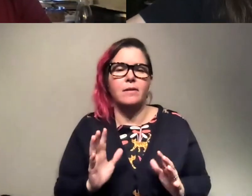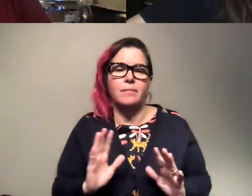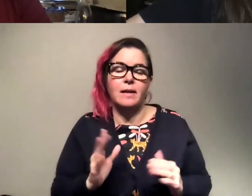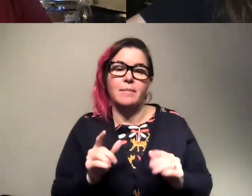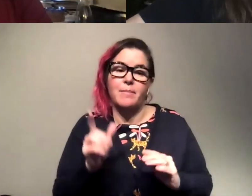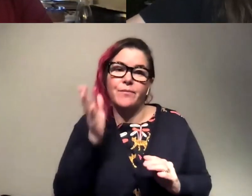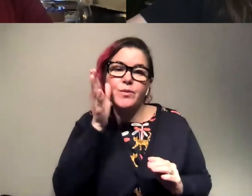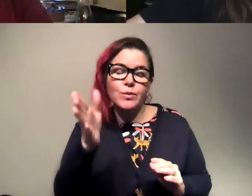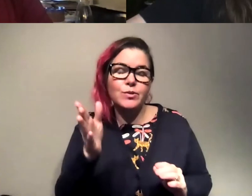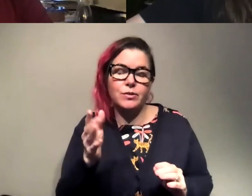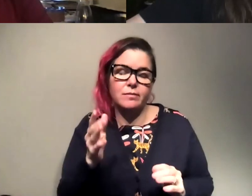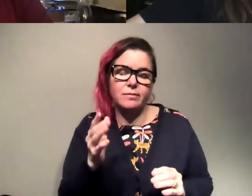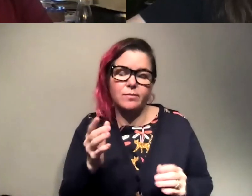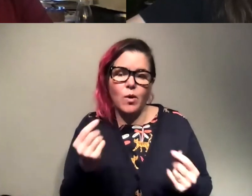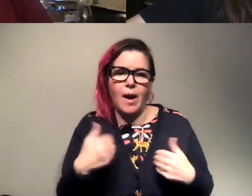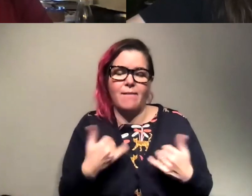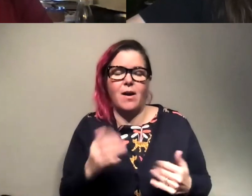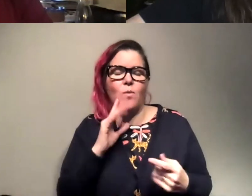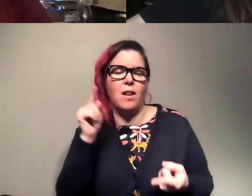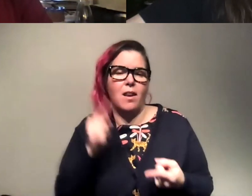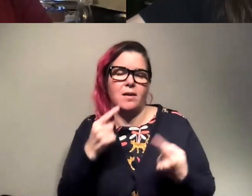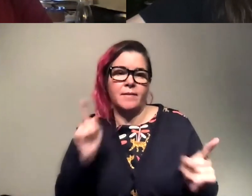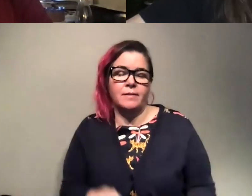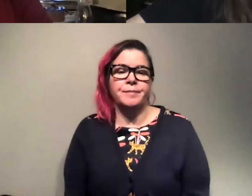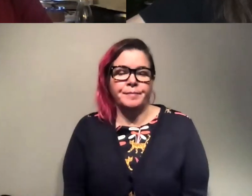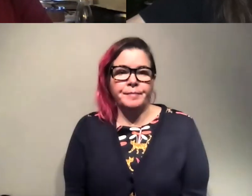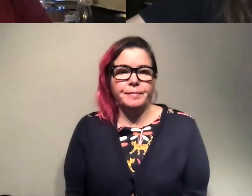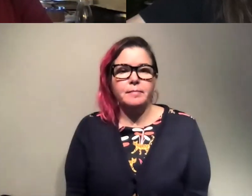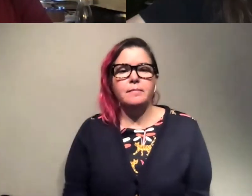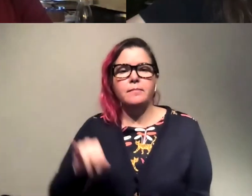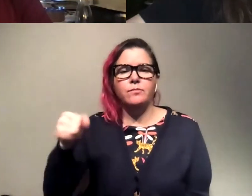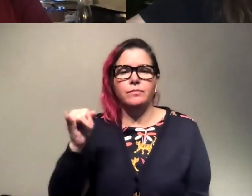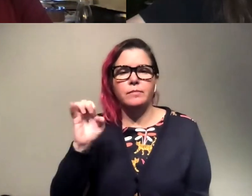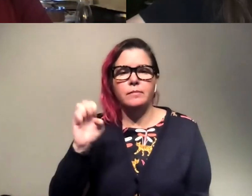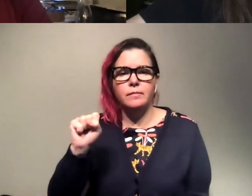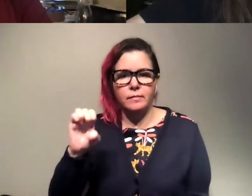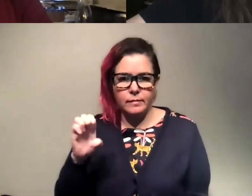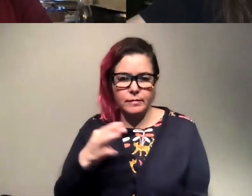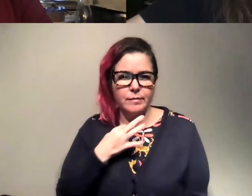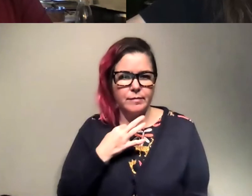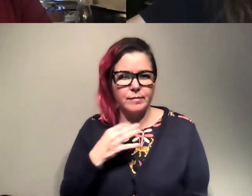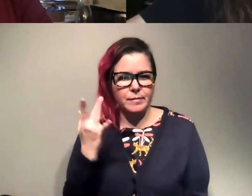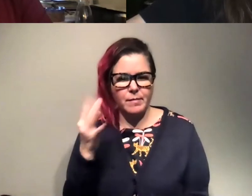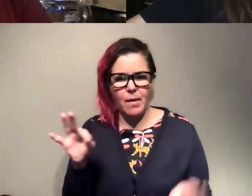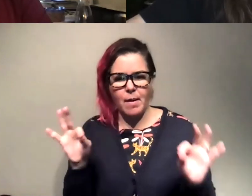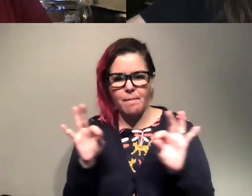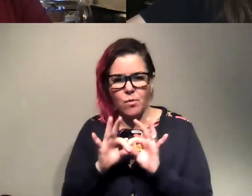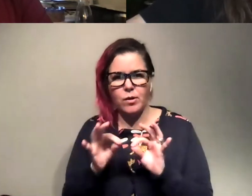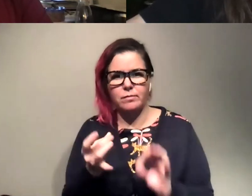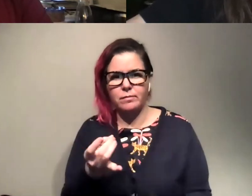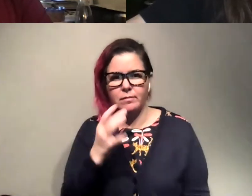effective. Very cool. Jesse would like to know, why is it important to take